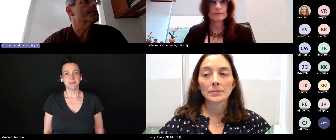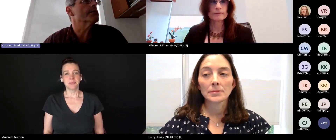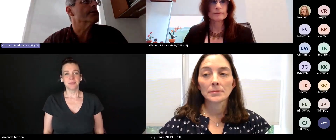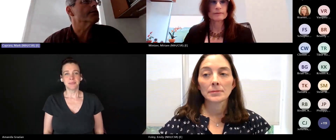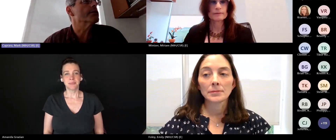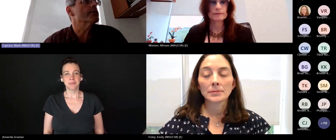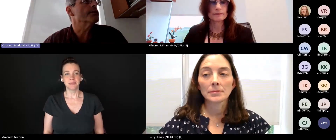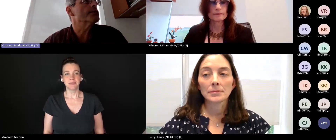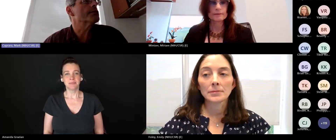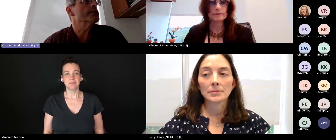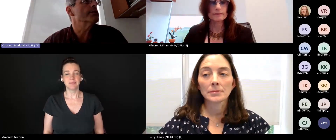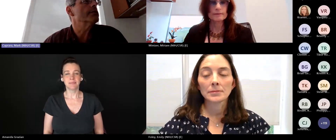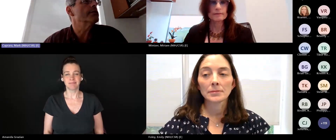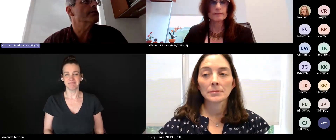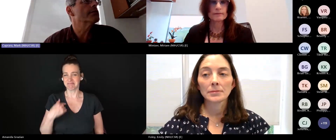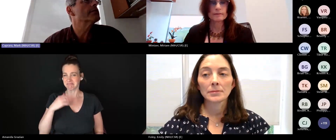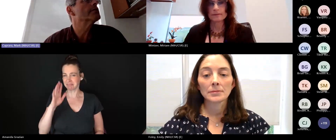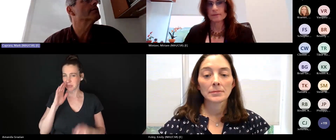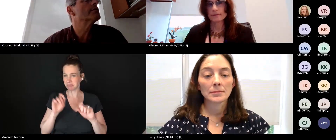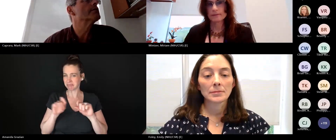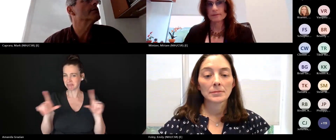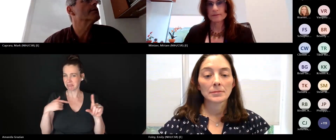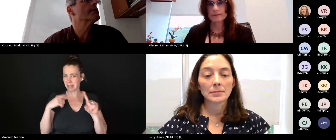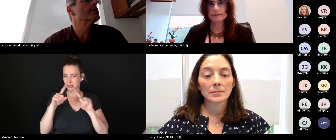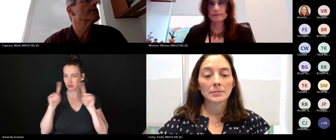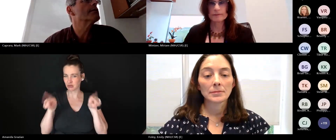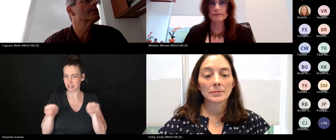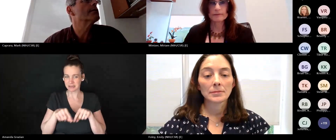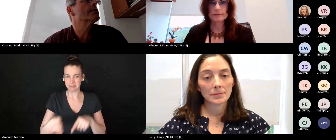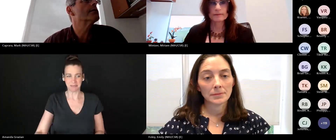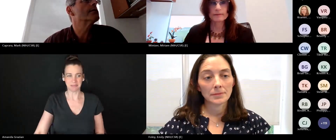Okay, I'm just going to share my screen.